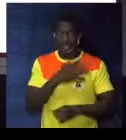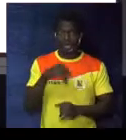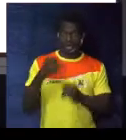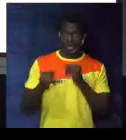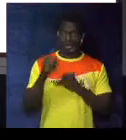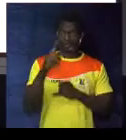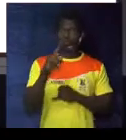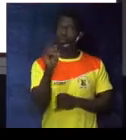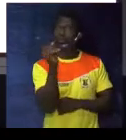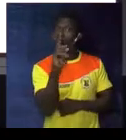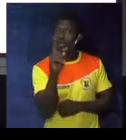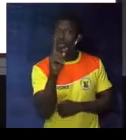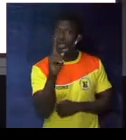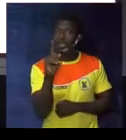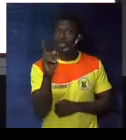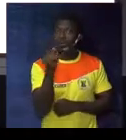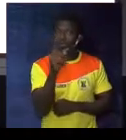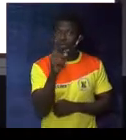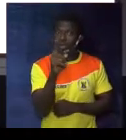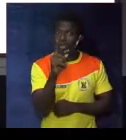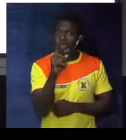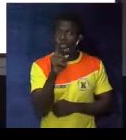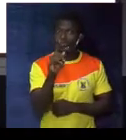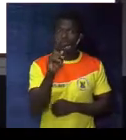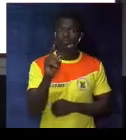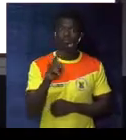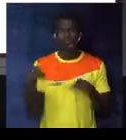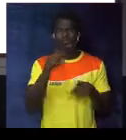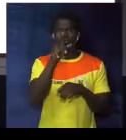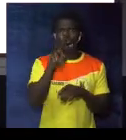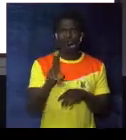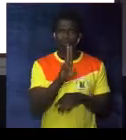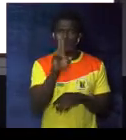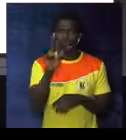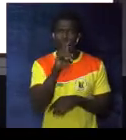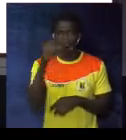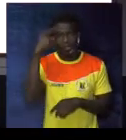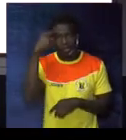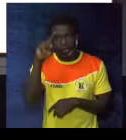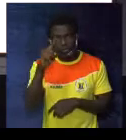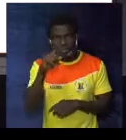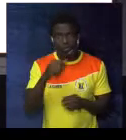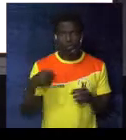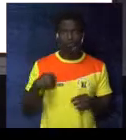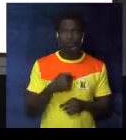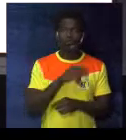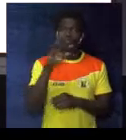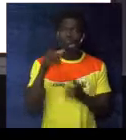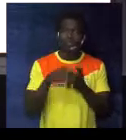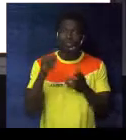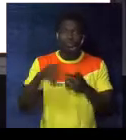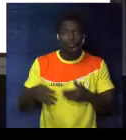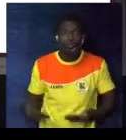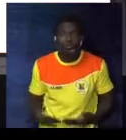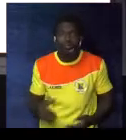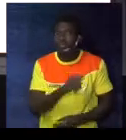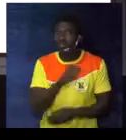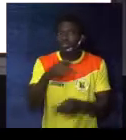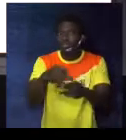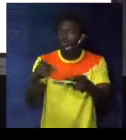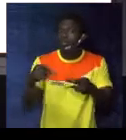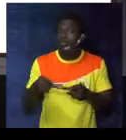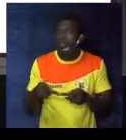And the last one, where. Where. What do you use where for? We use it to introduce